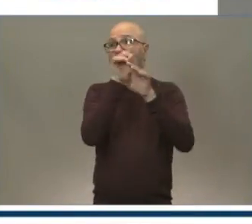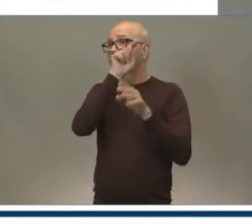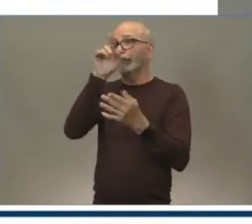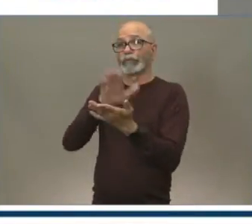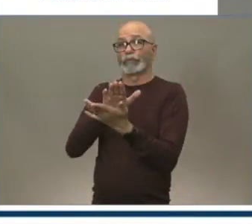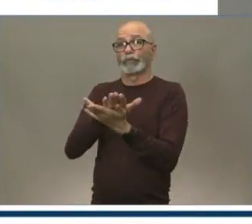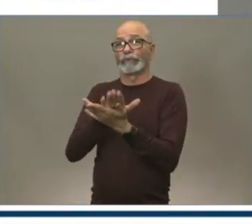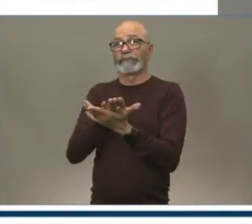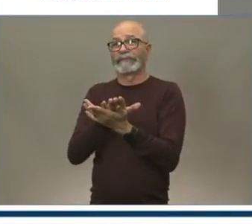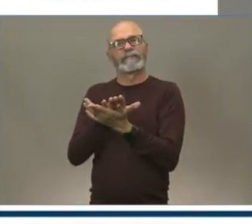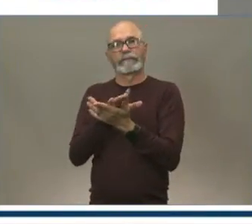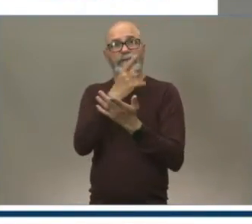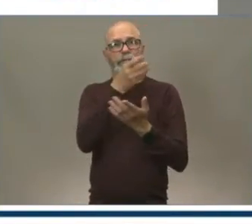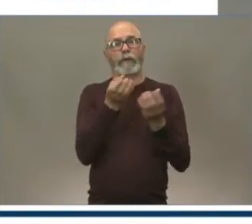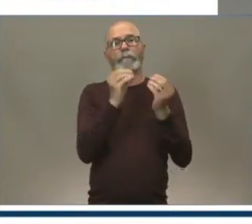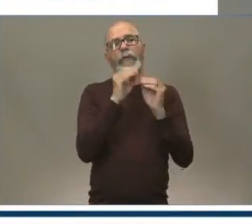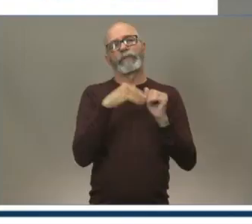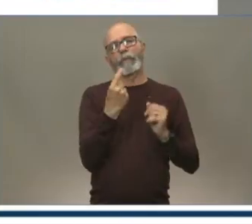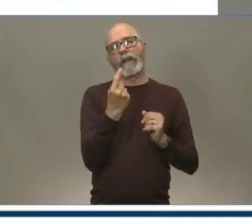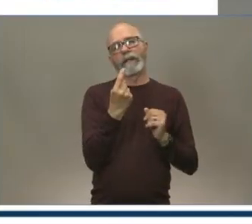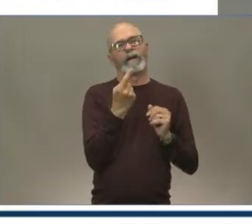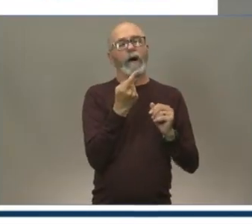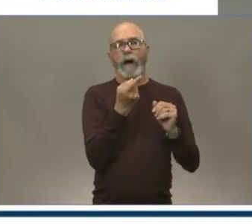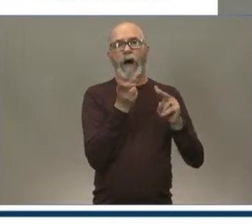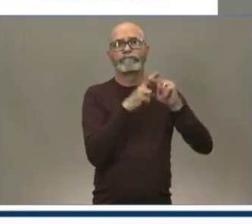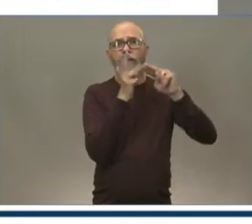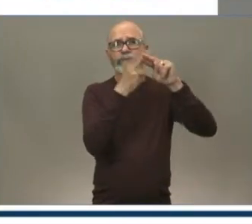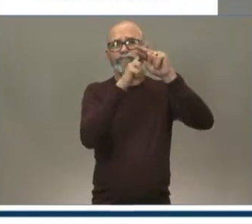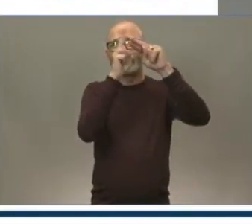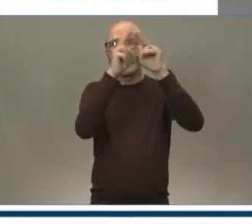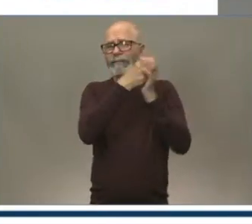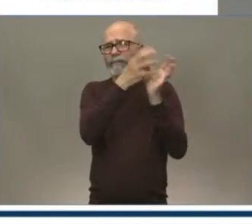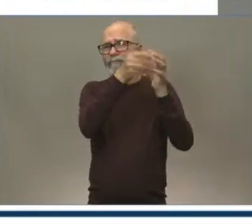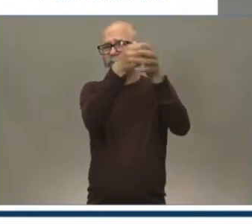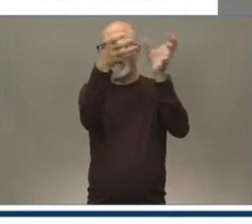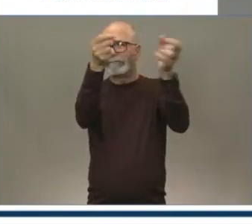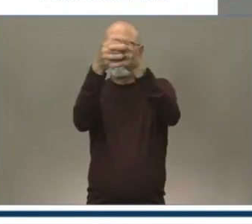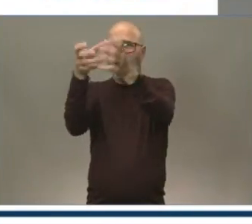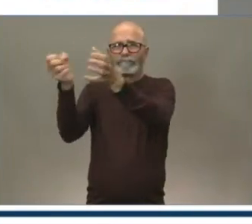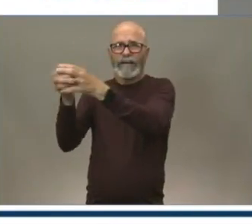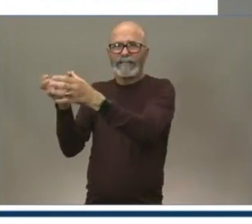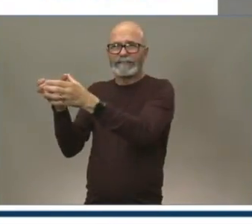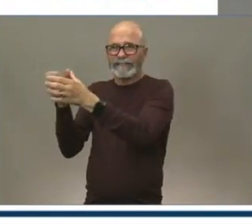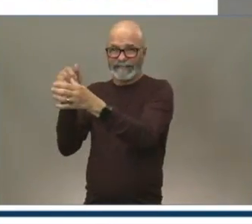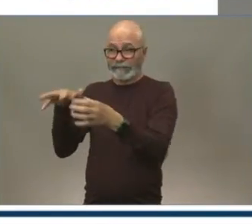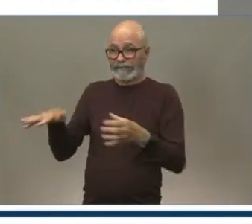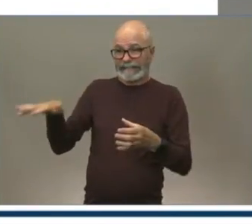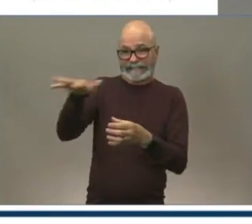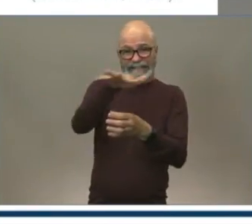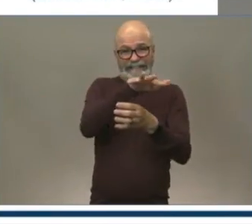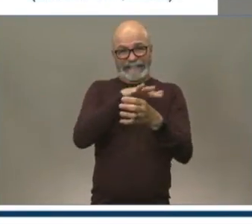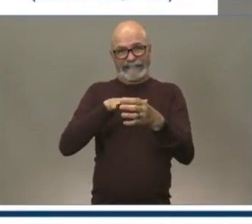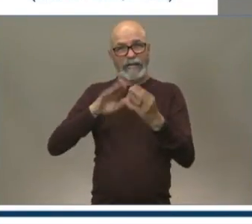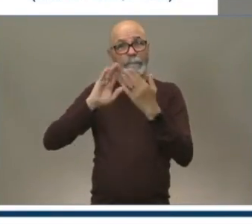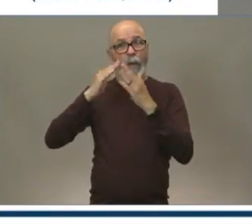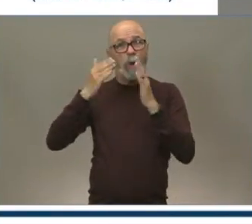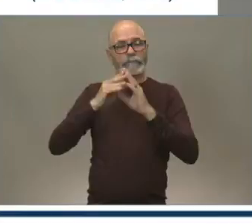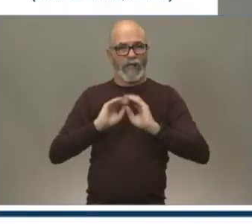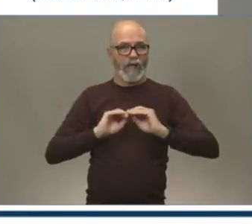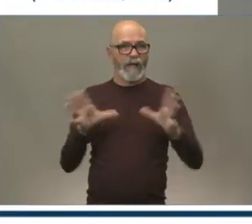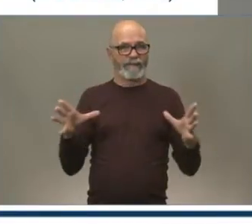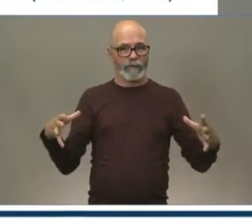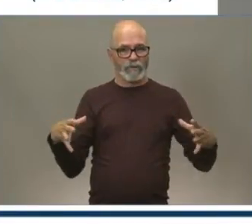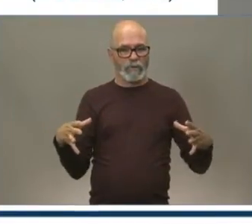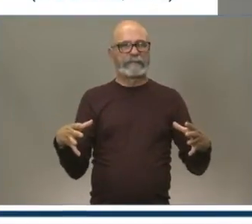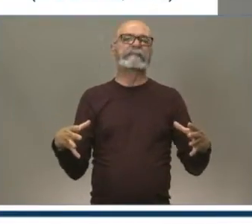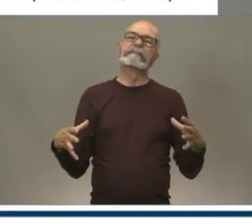one case, and we know there's a lot of disease activity in those surrounding communities that we're saying that we need those schools to be closed